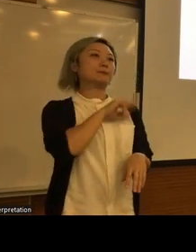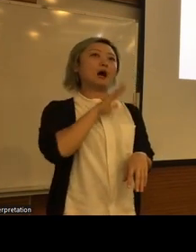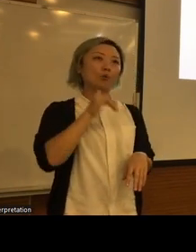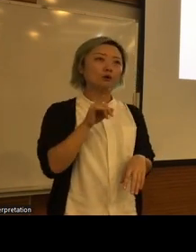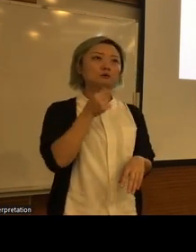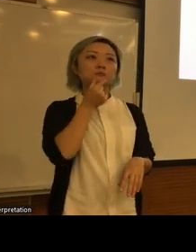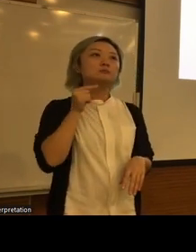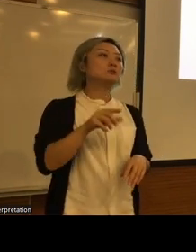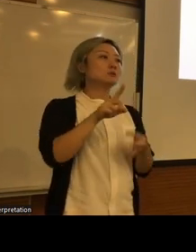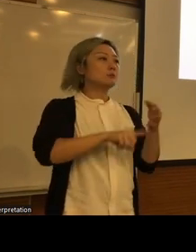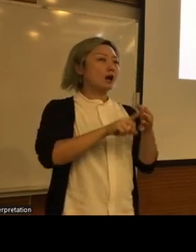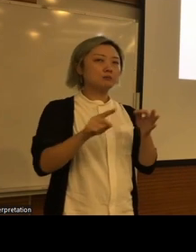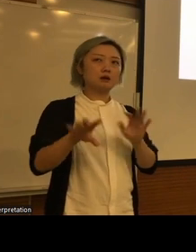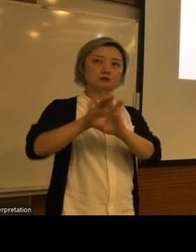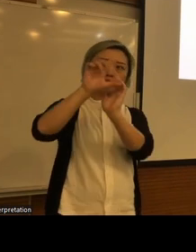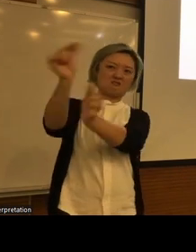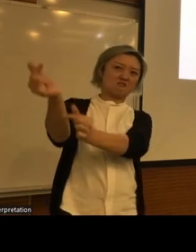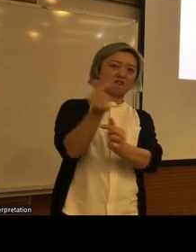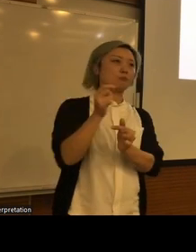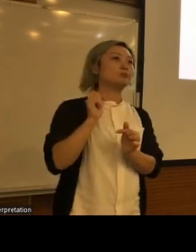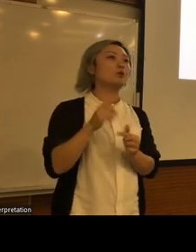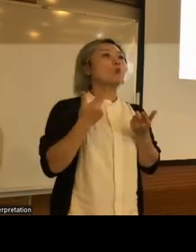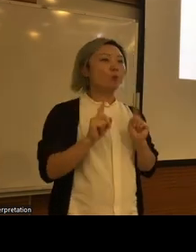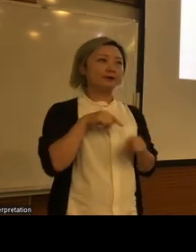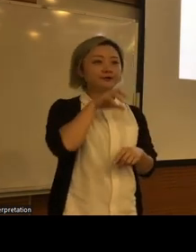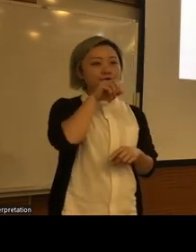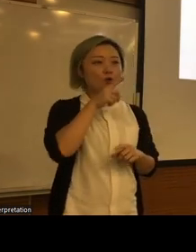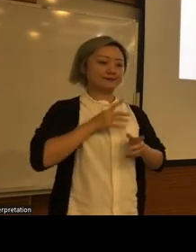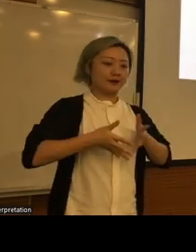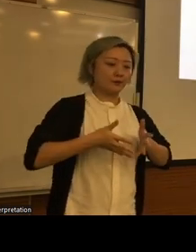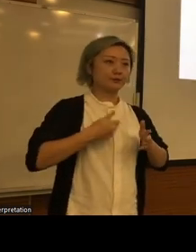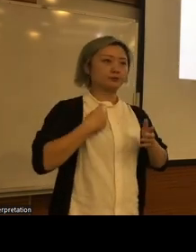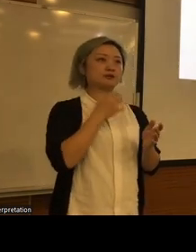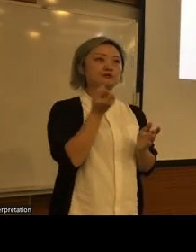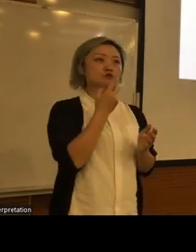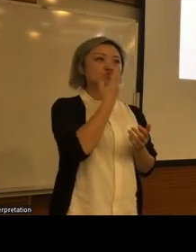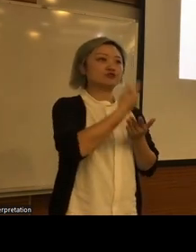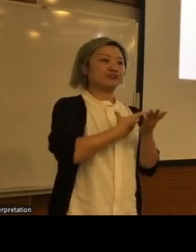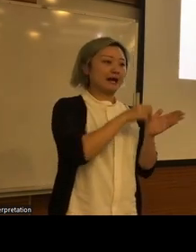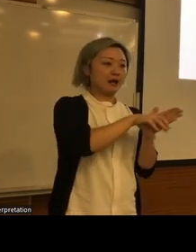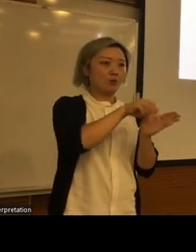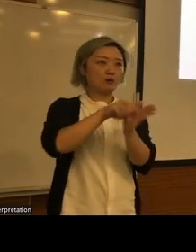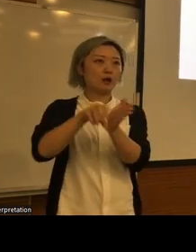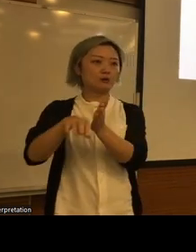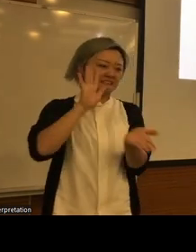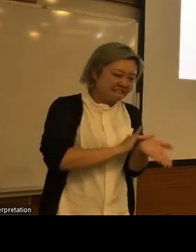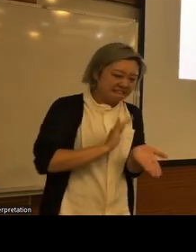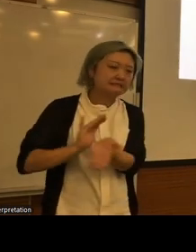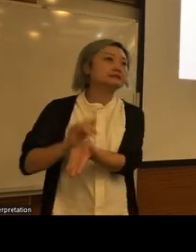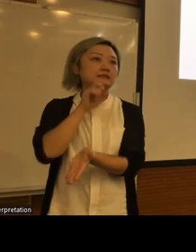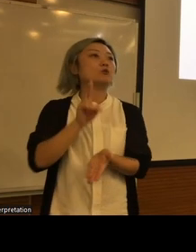Infelicity means things that are clumsy, not grammatical errors, not lexical errors,